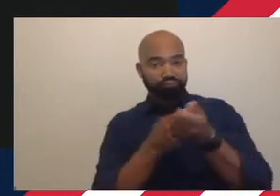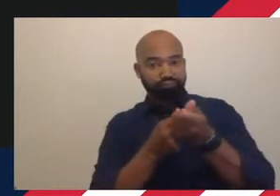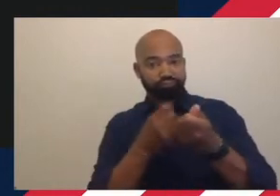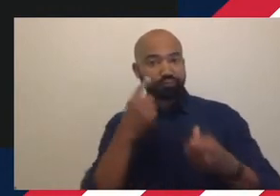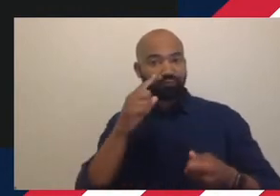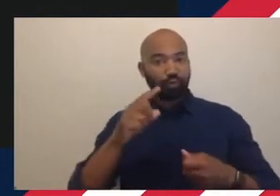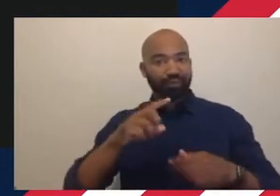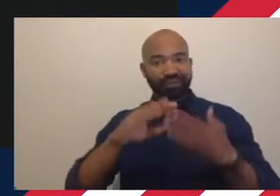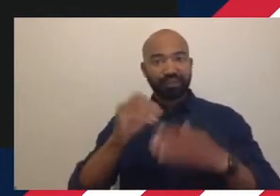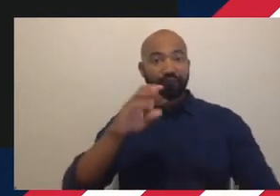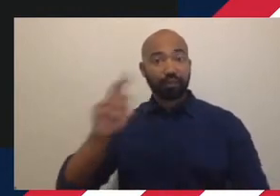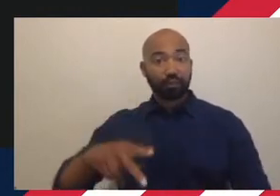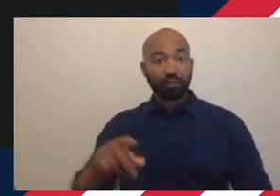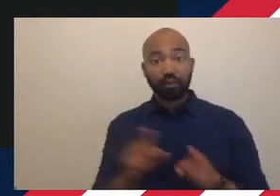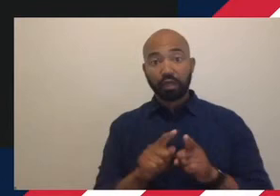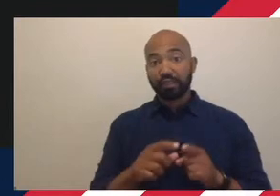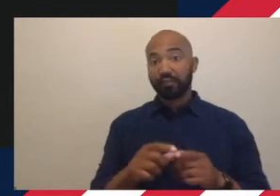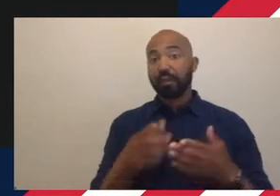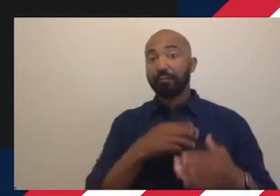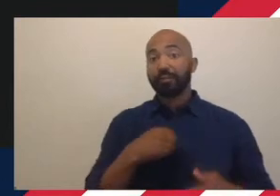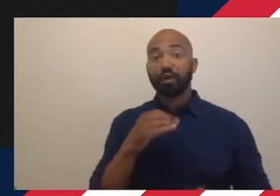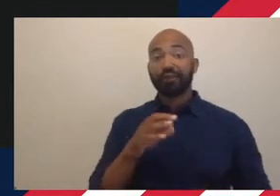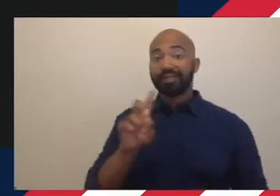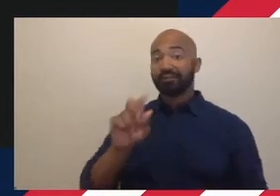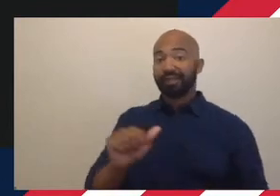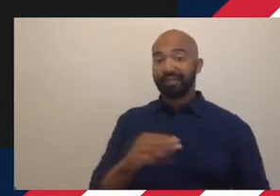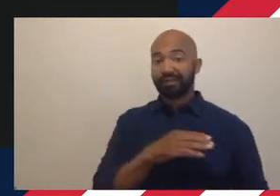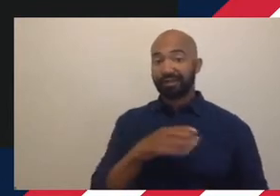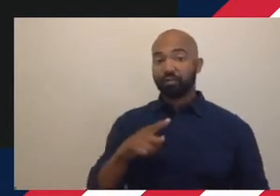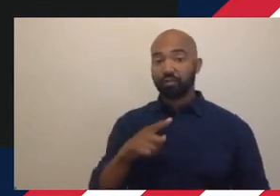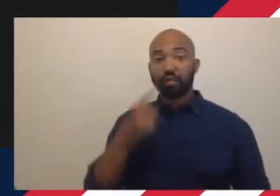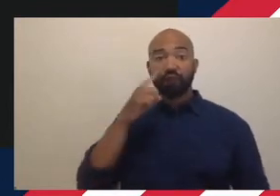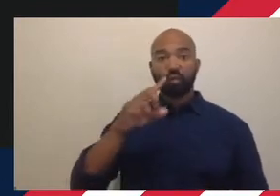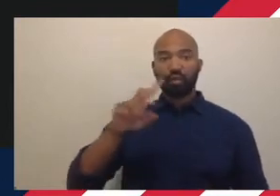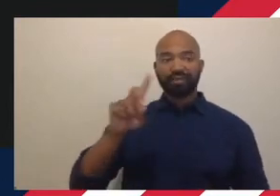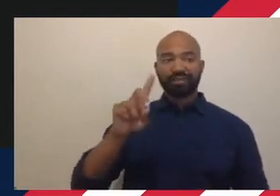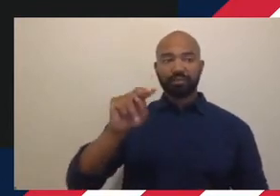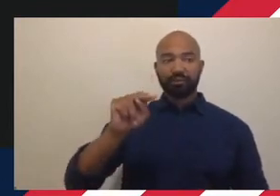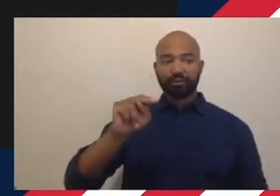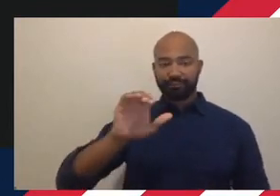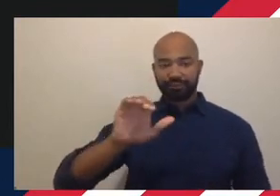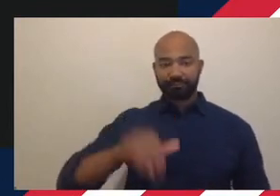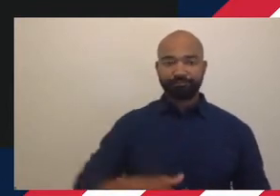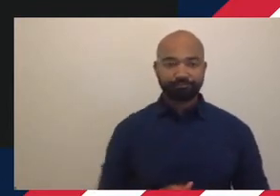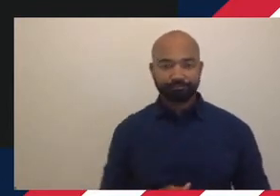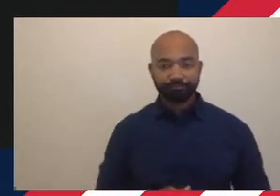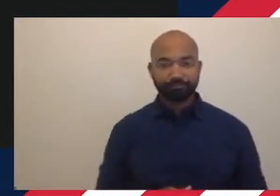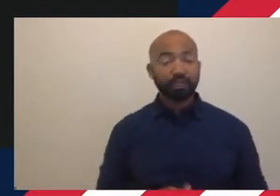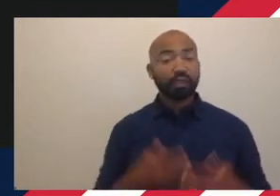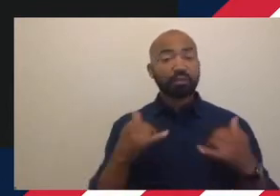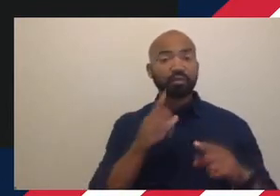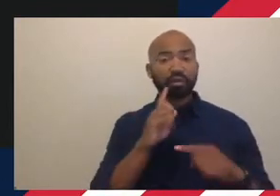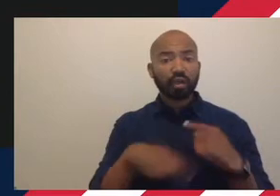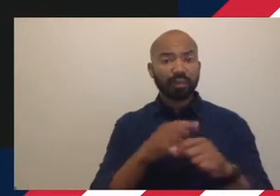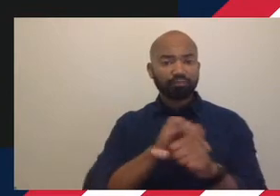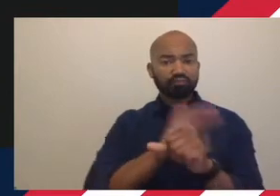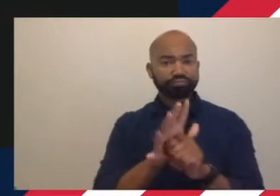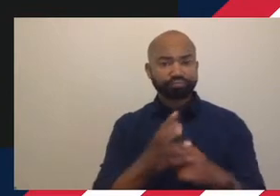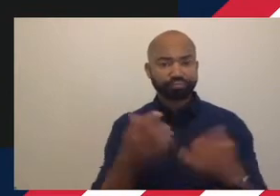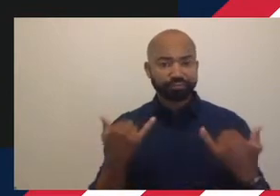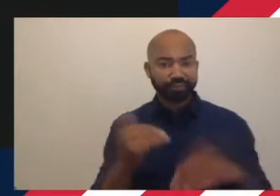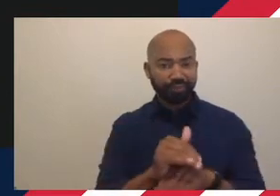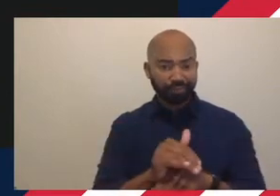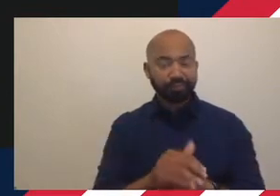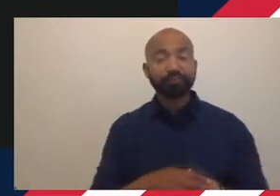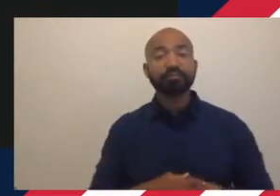member of the Disability Council of the DNC. And we're talking about COVID-19 tonight.